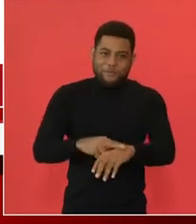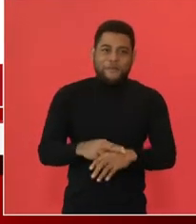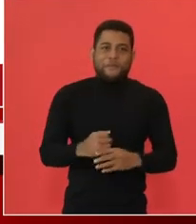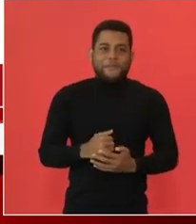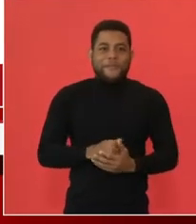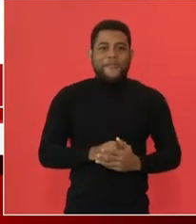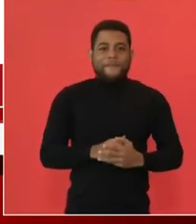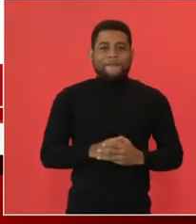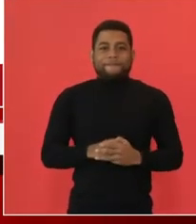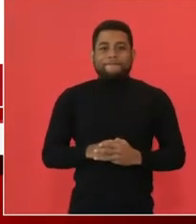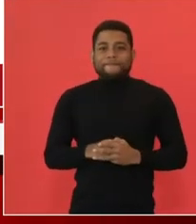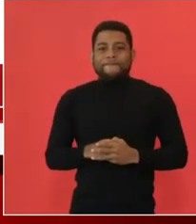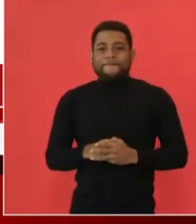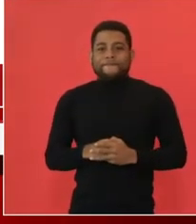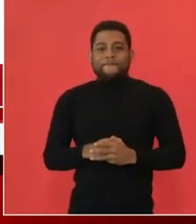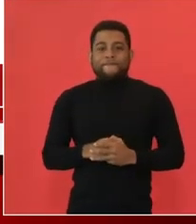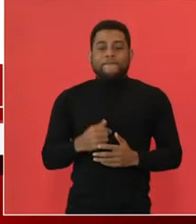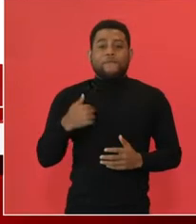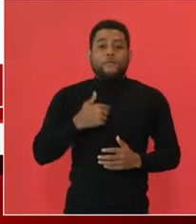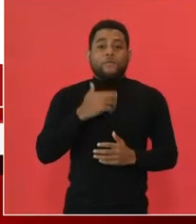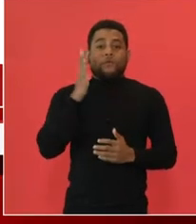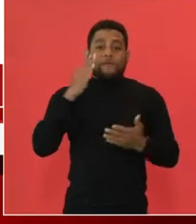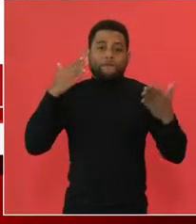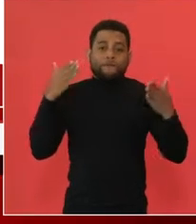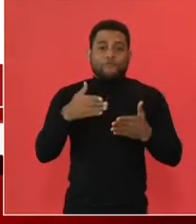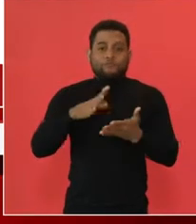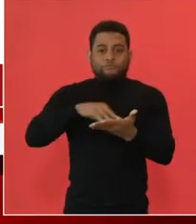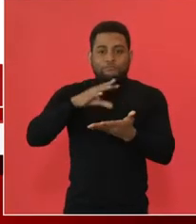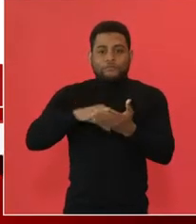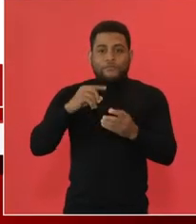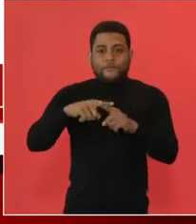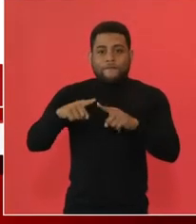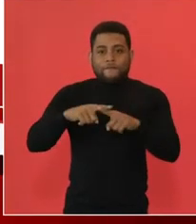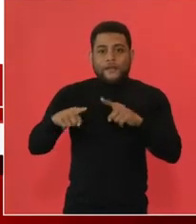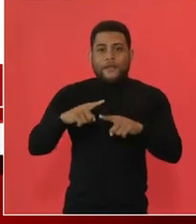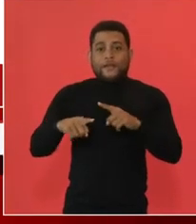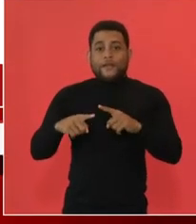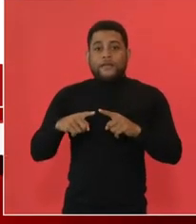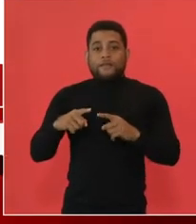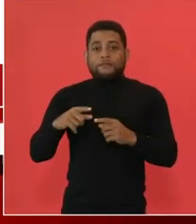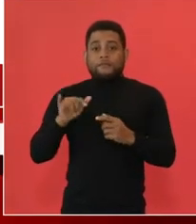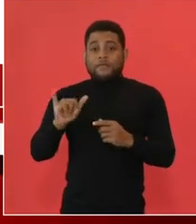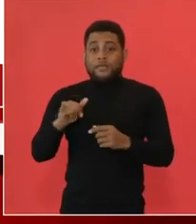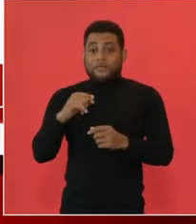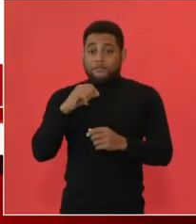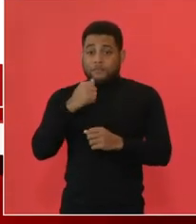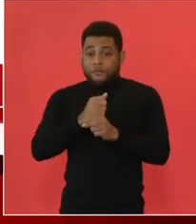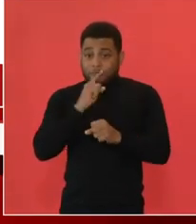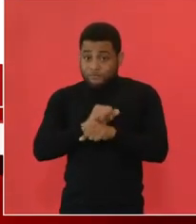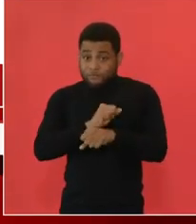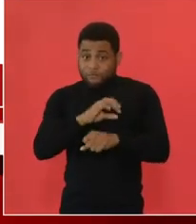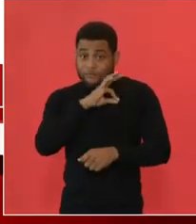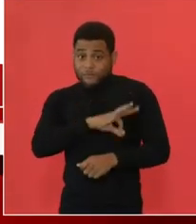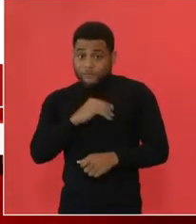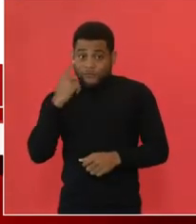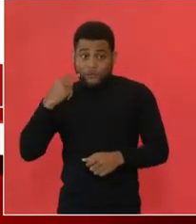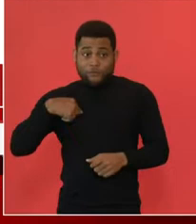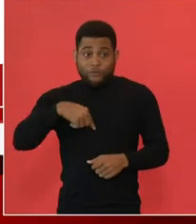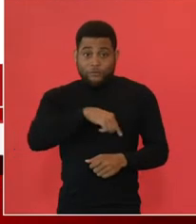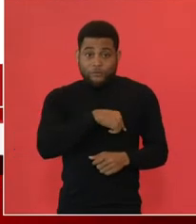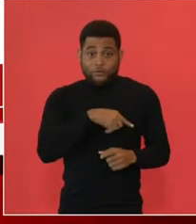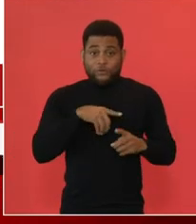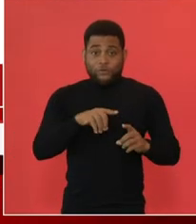learning about all of those things that worked better. Finally, I want to